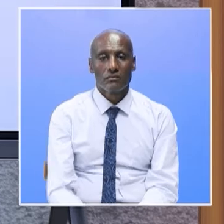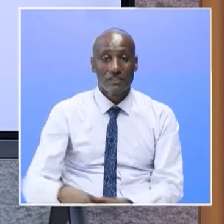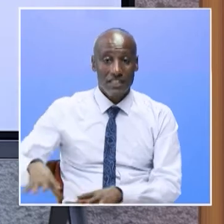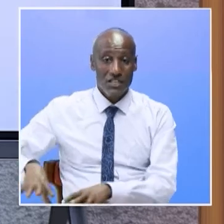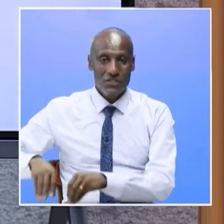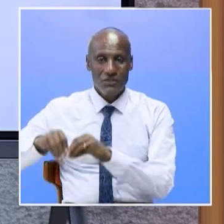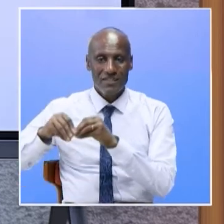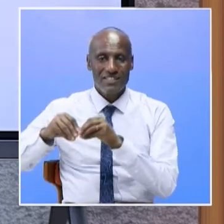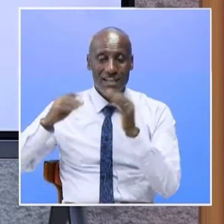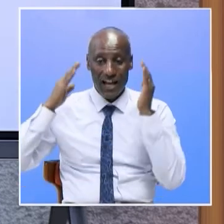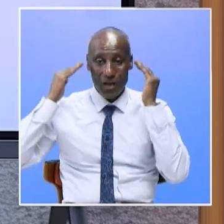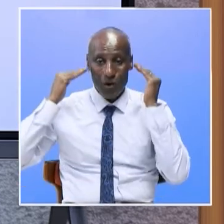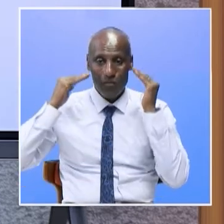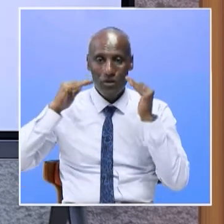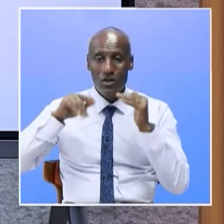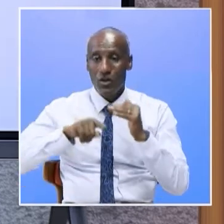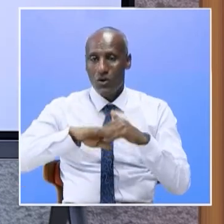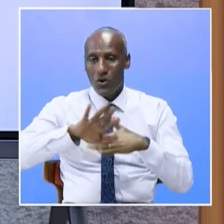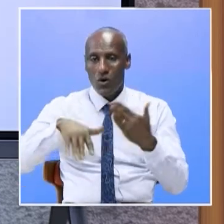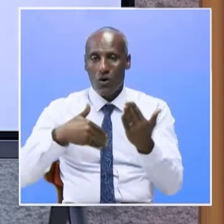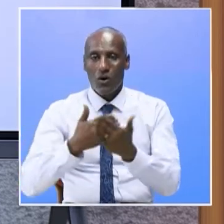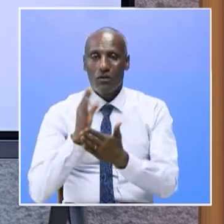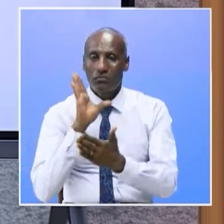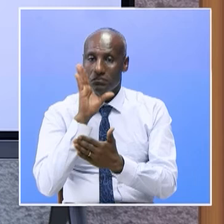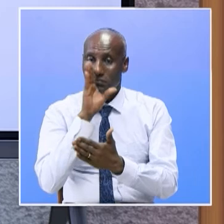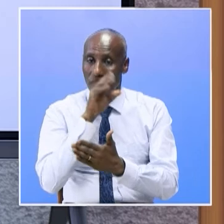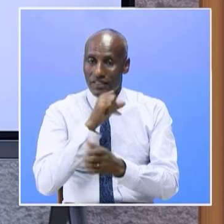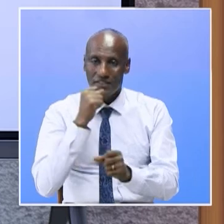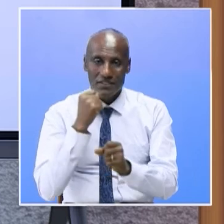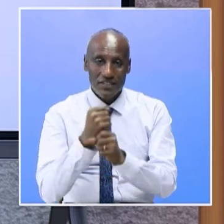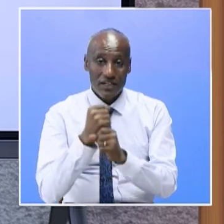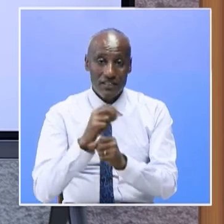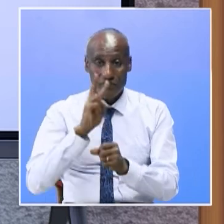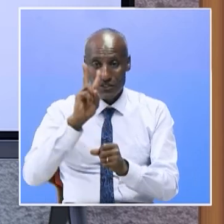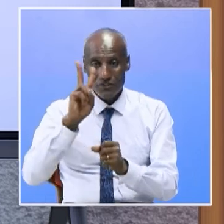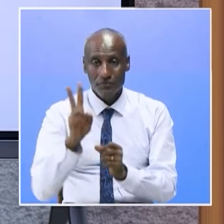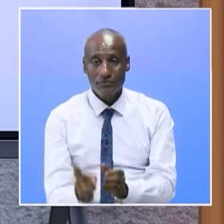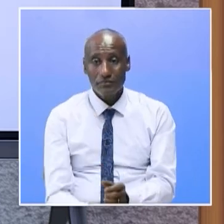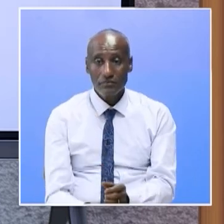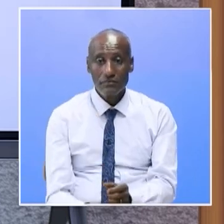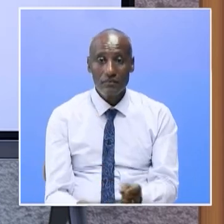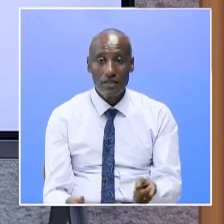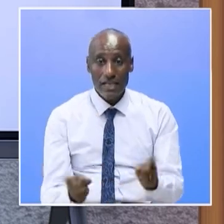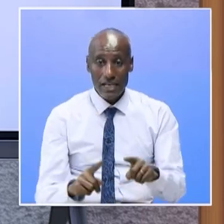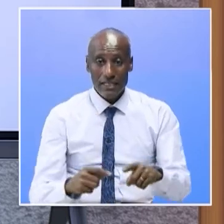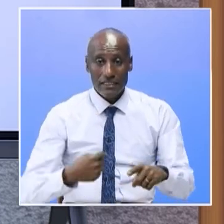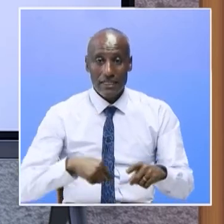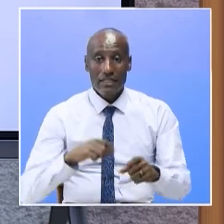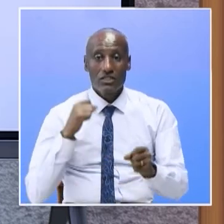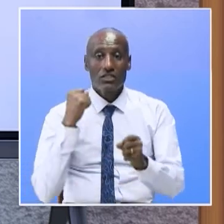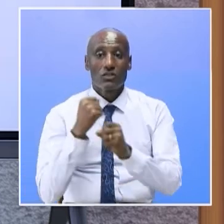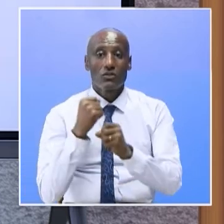Students, I hope you all have finished your activity 2, and let us work together